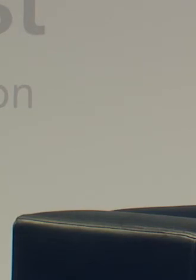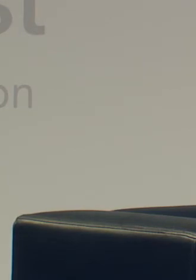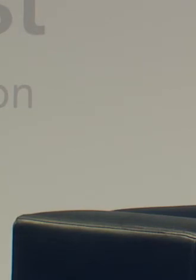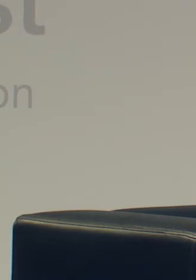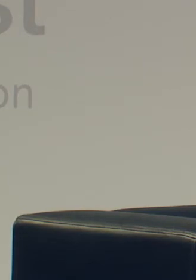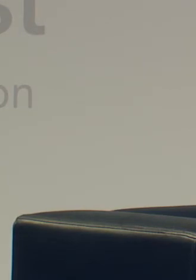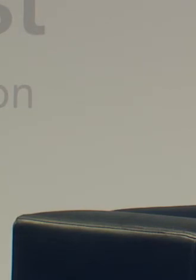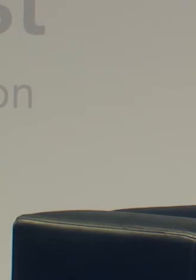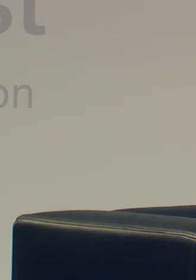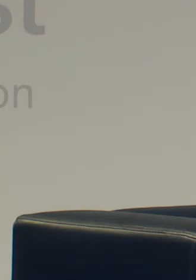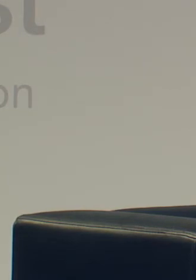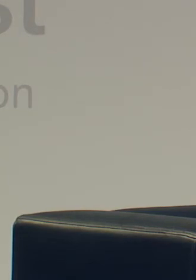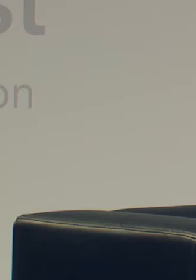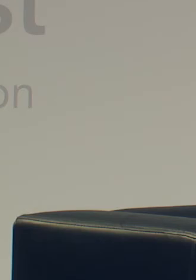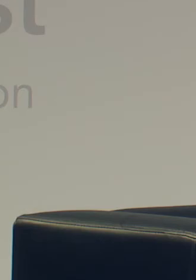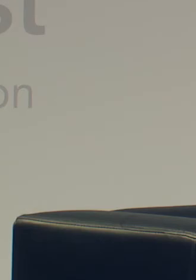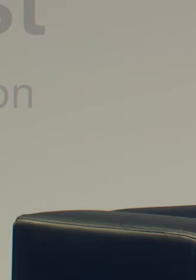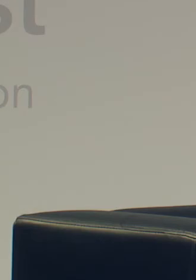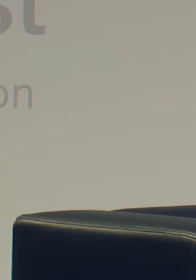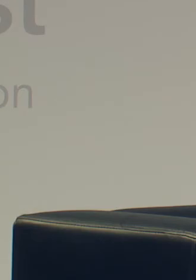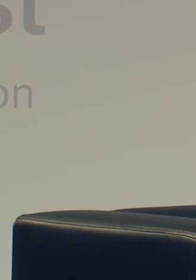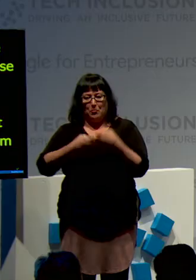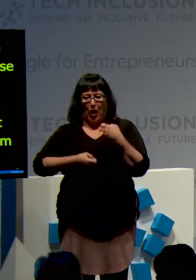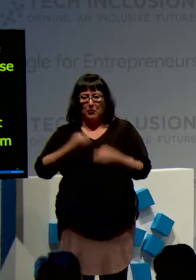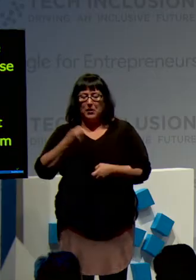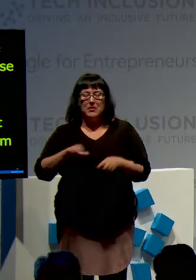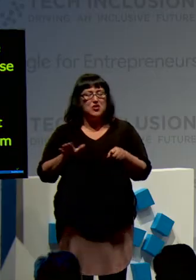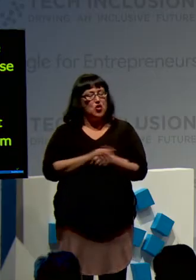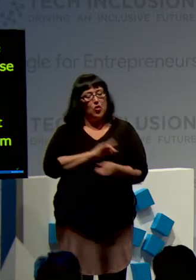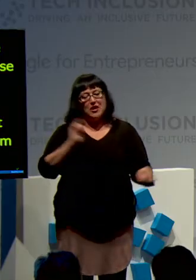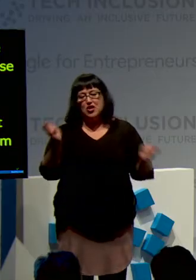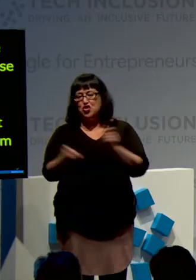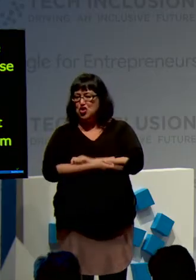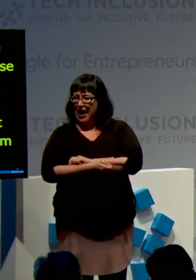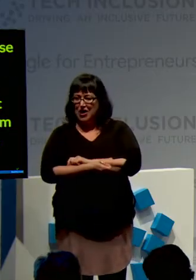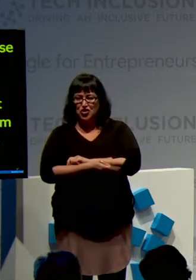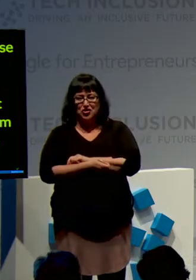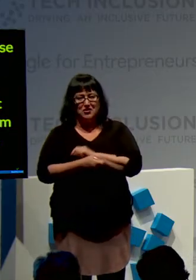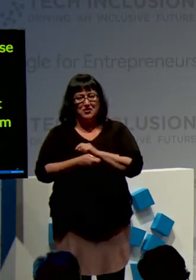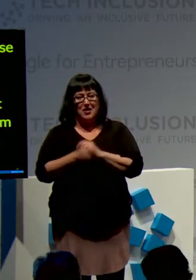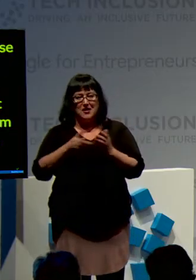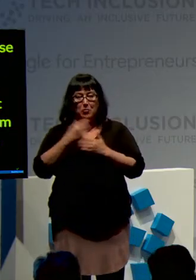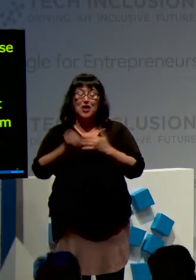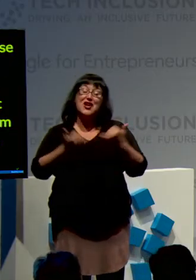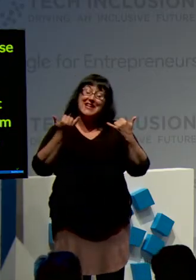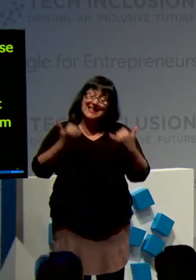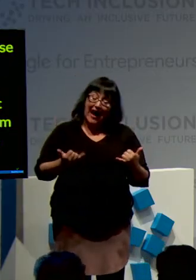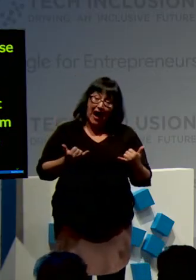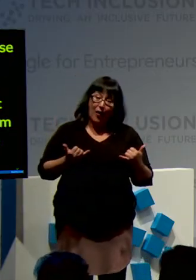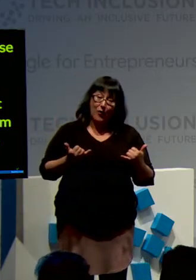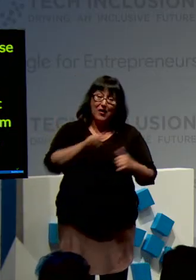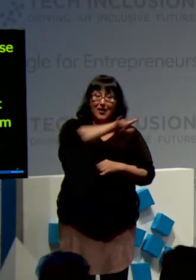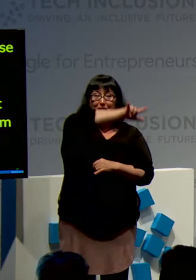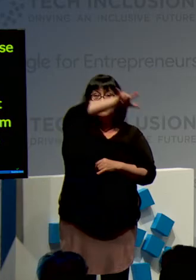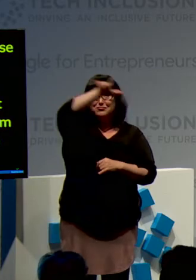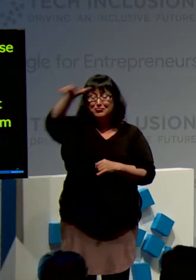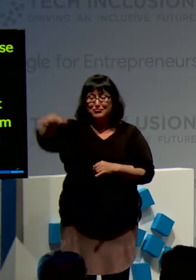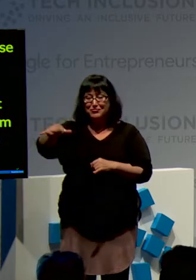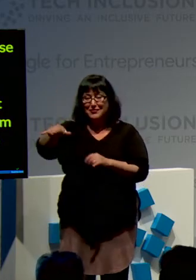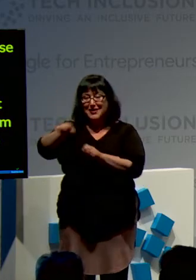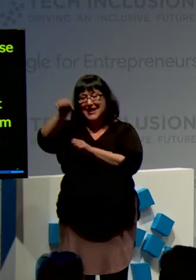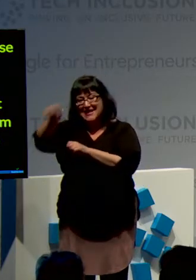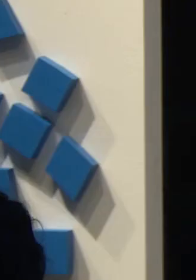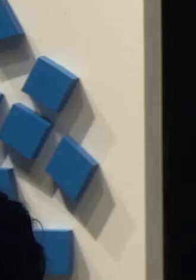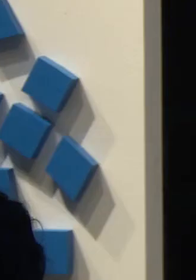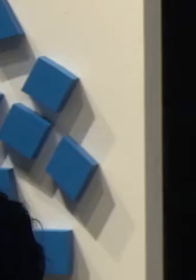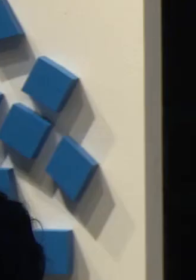right problem, that completely shifted that project. And now they're doing food delivery. Because that's a good first use case. That's